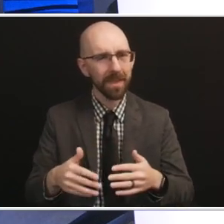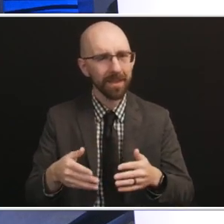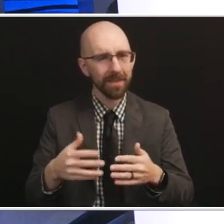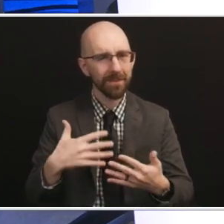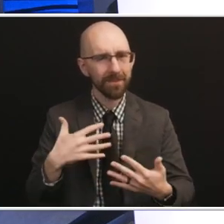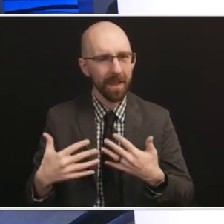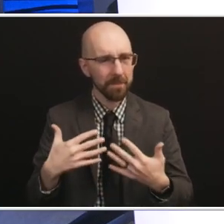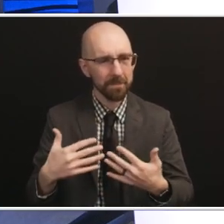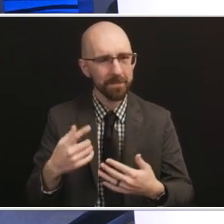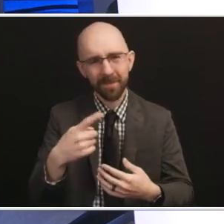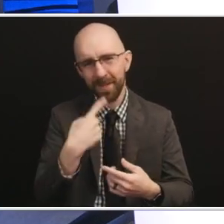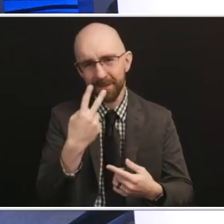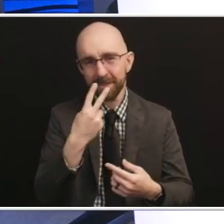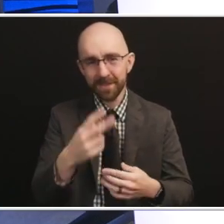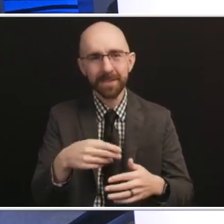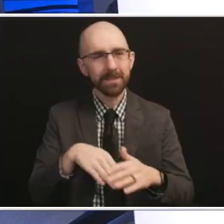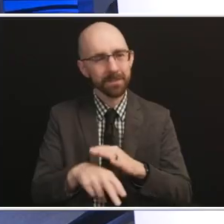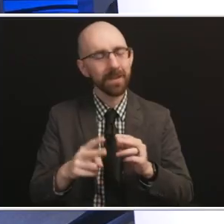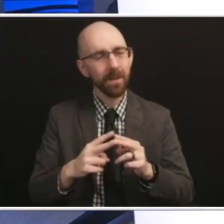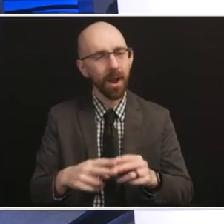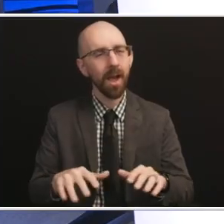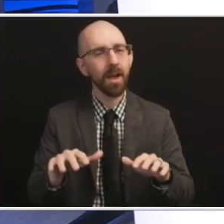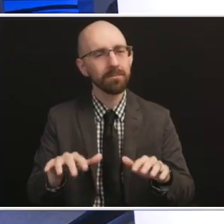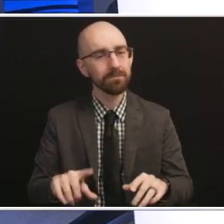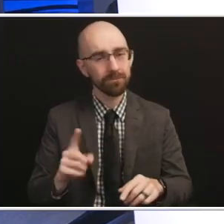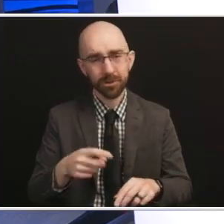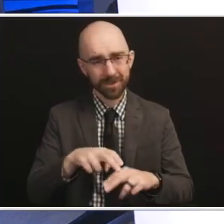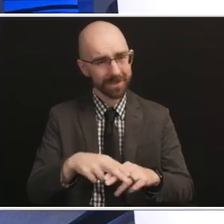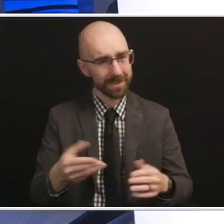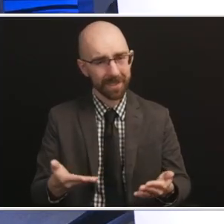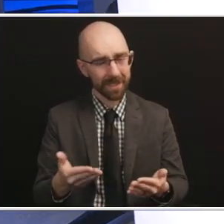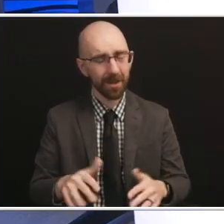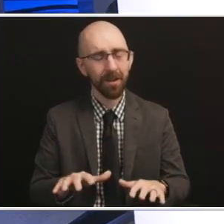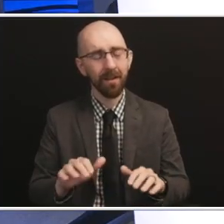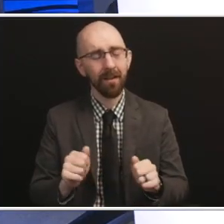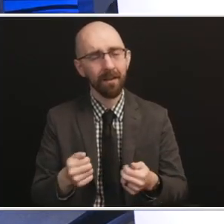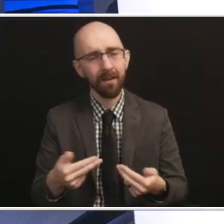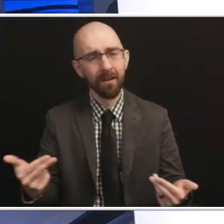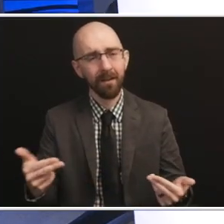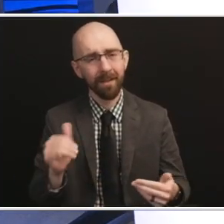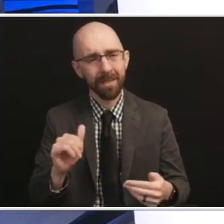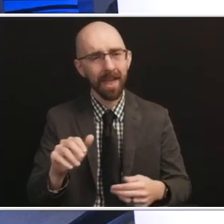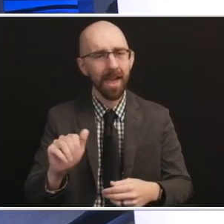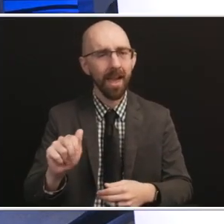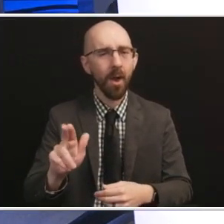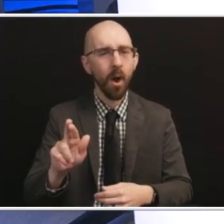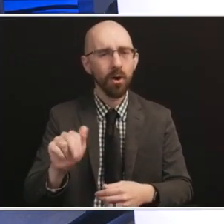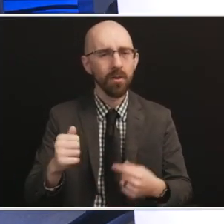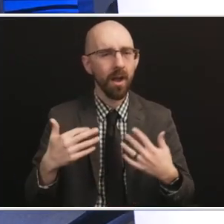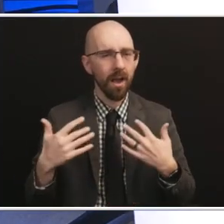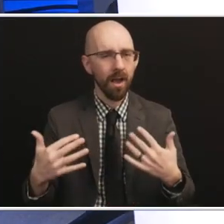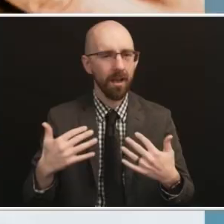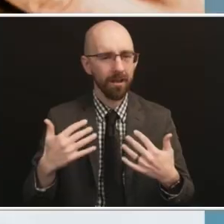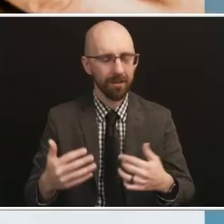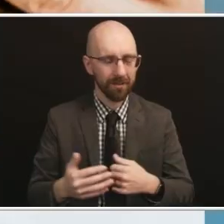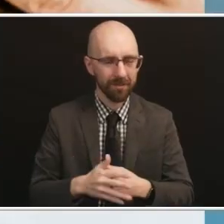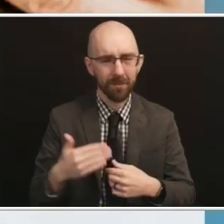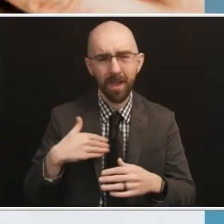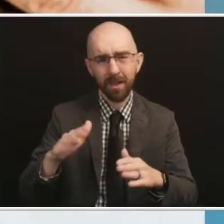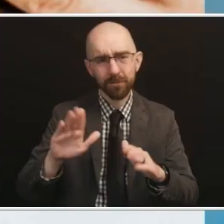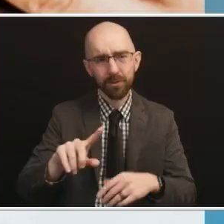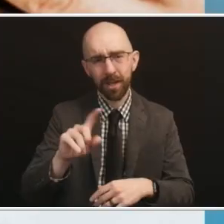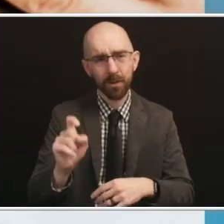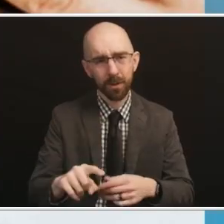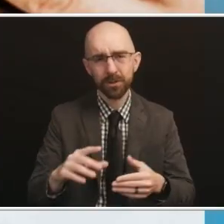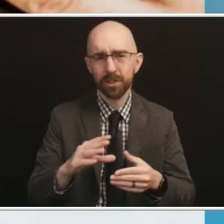to see, because you are very calming sitting here. You have that aura about you. We have some great questions and comments that are